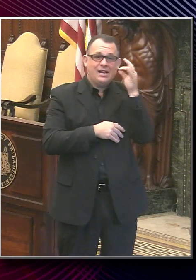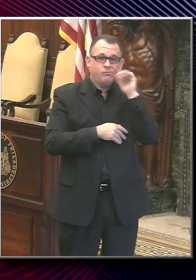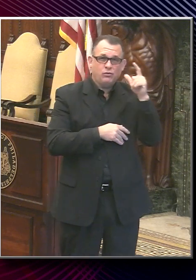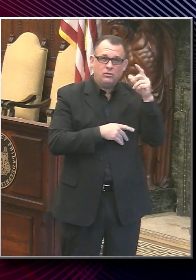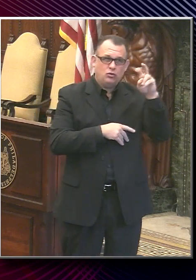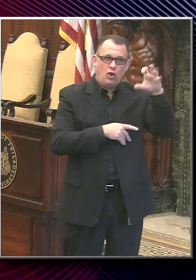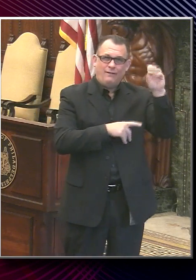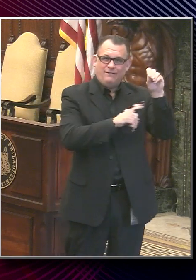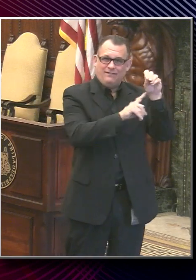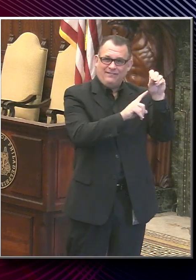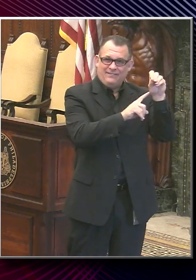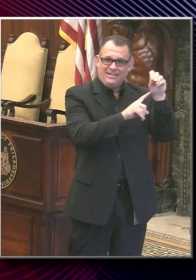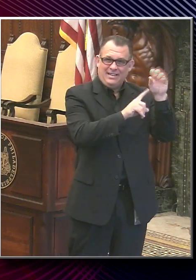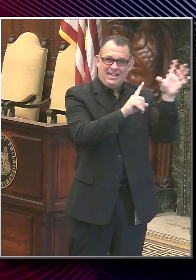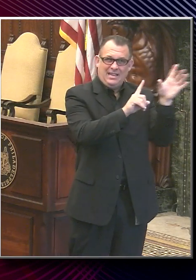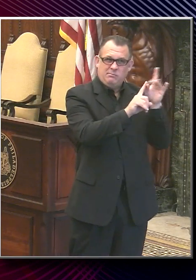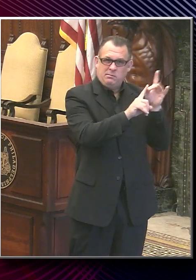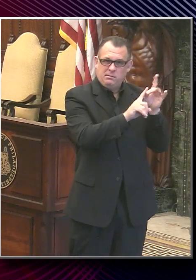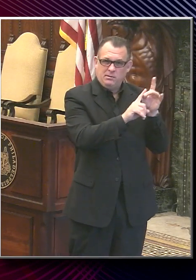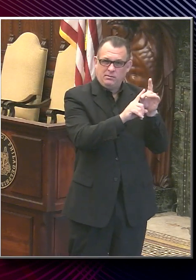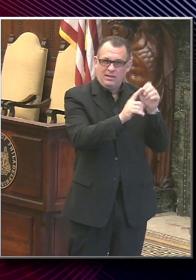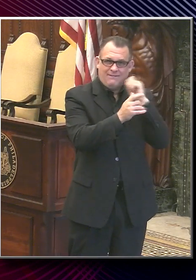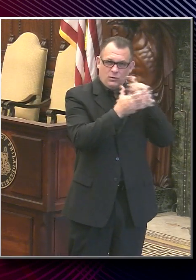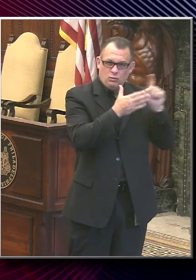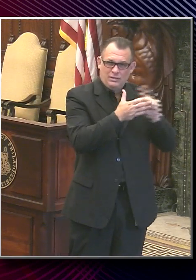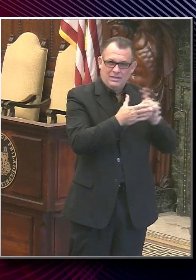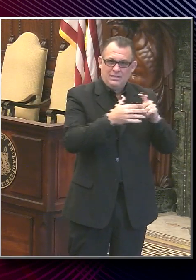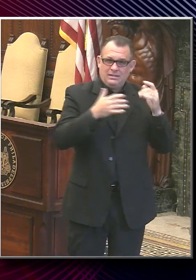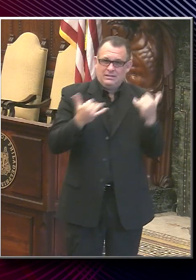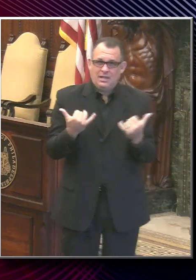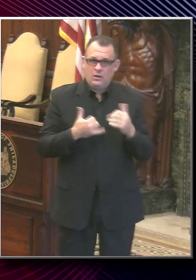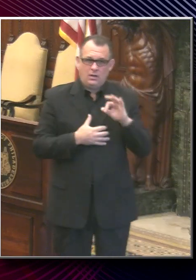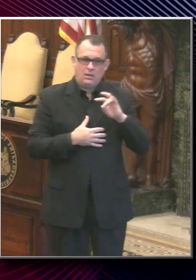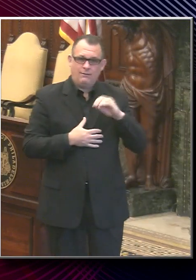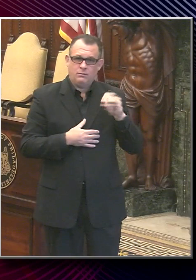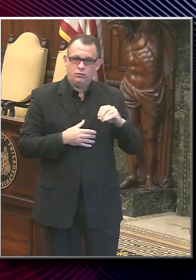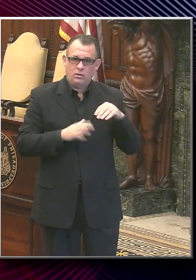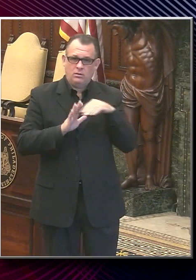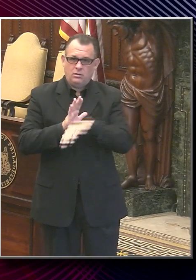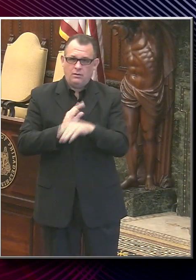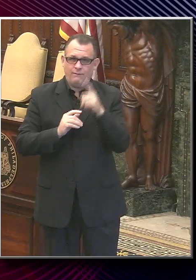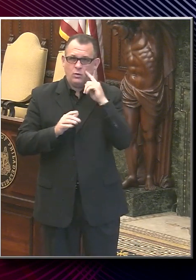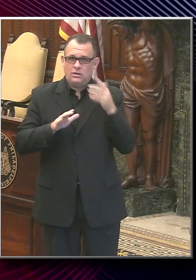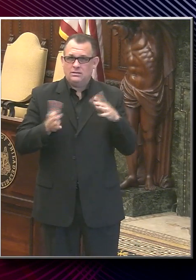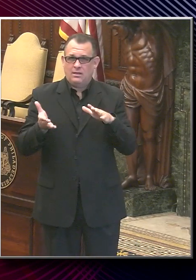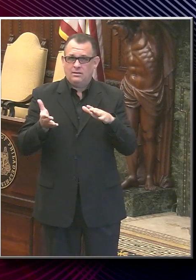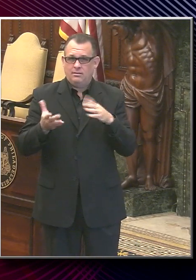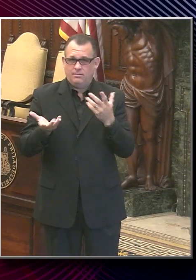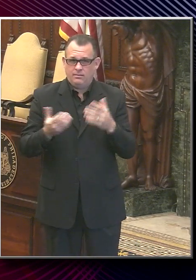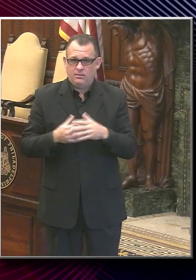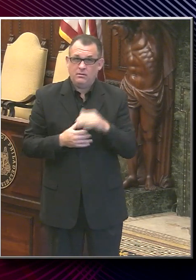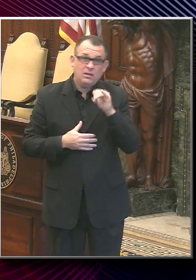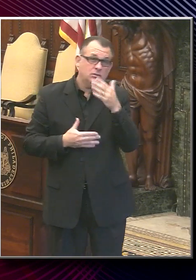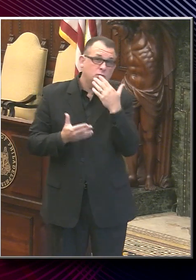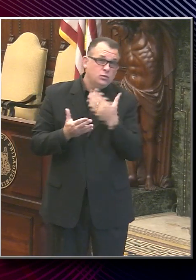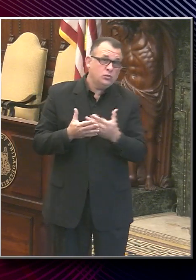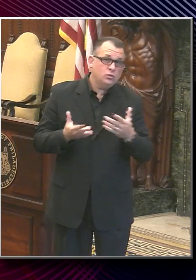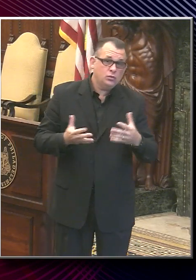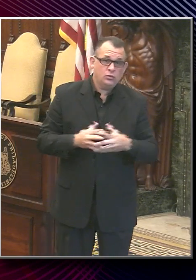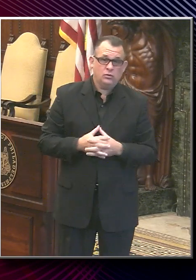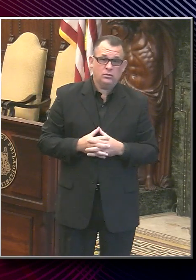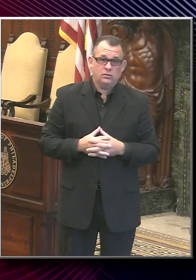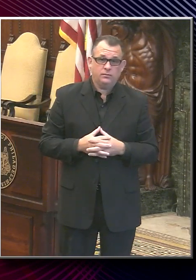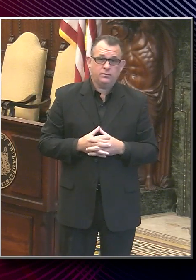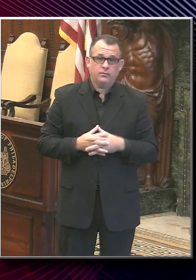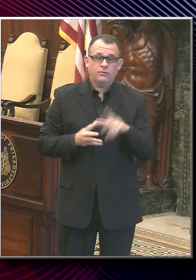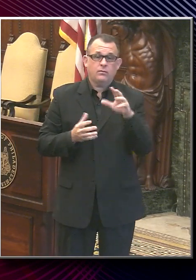cases per week. We're down about 97% as far as the number of deaths we're receiving per week. In our nursing homes now, we're